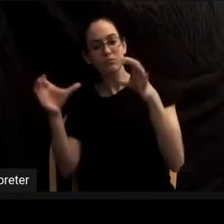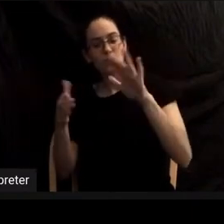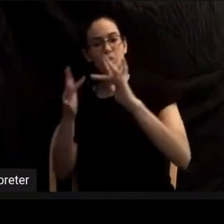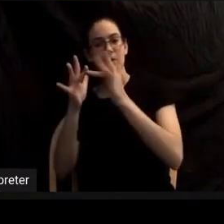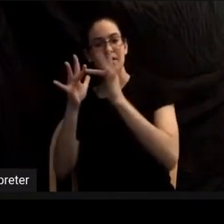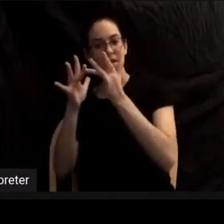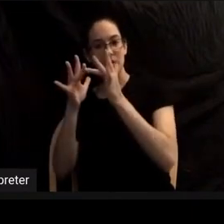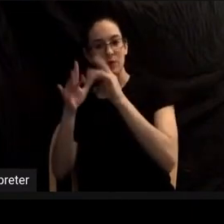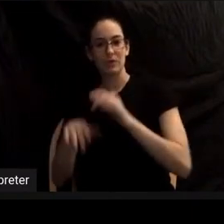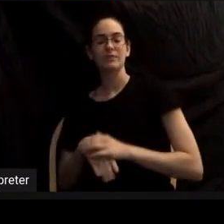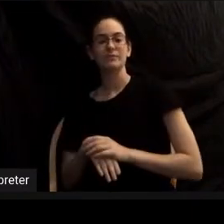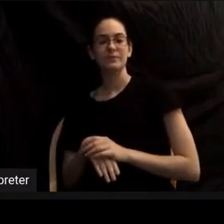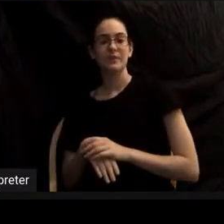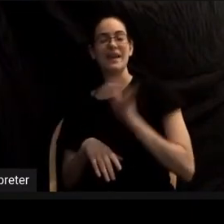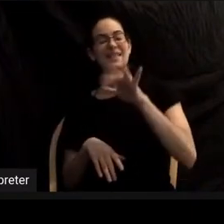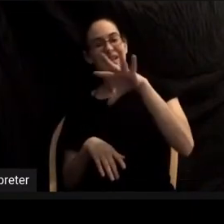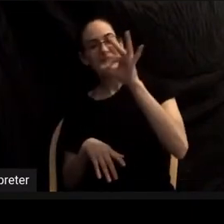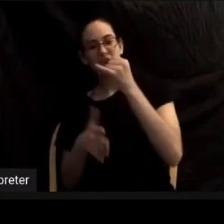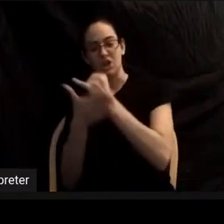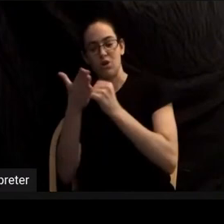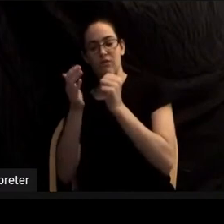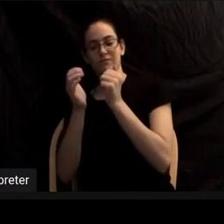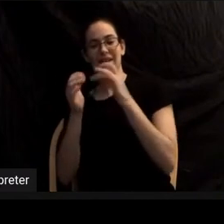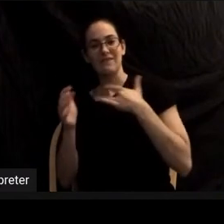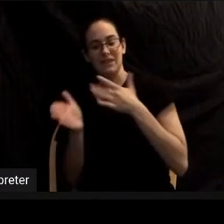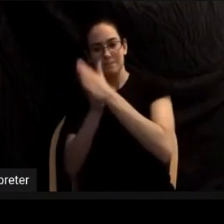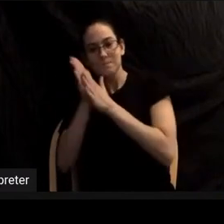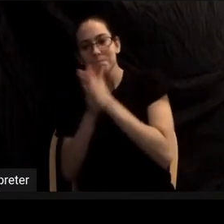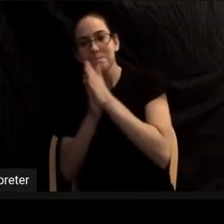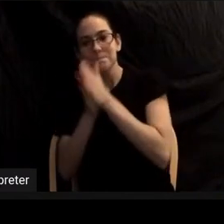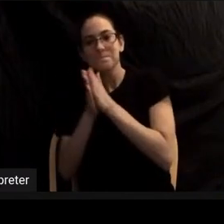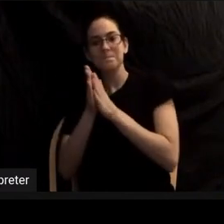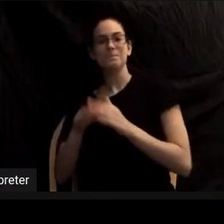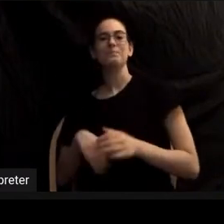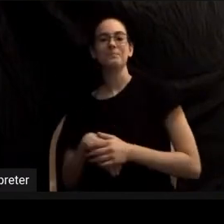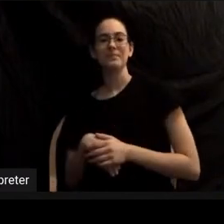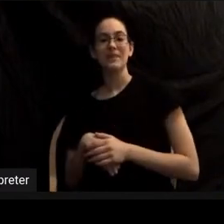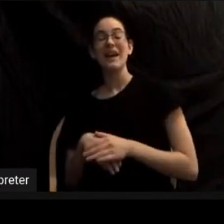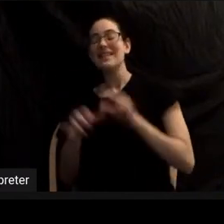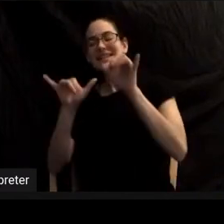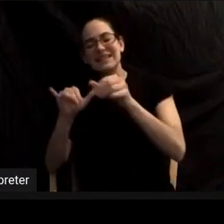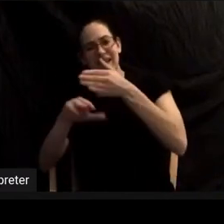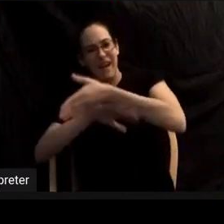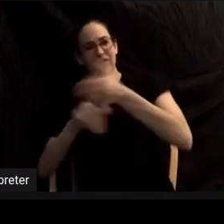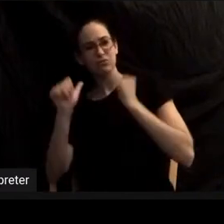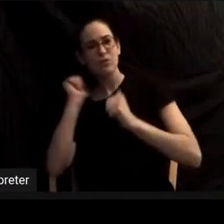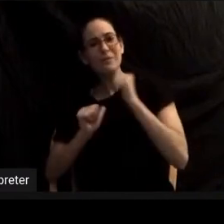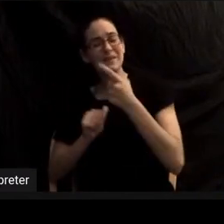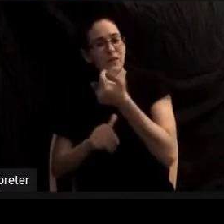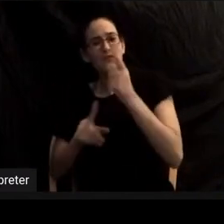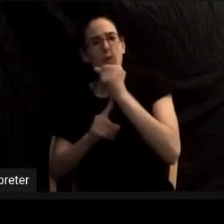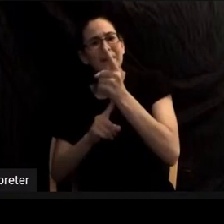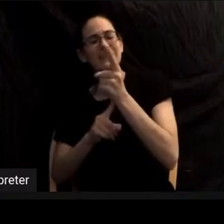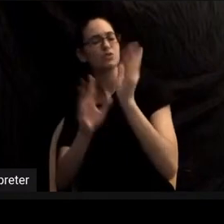consuming art with enthusiasm and staying afterwards, even just for those few minutes, to just like say to that